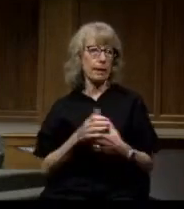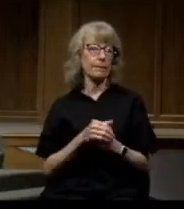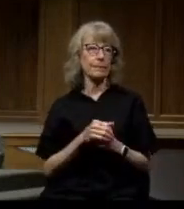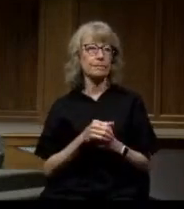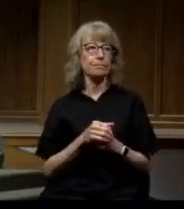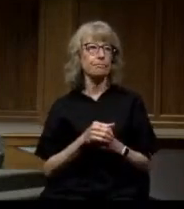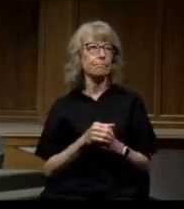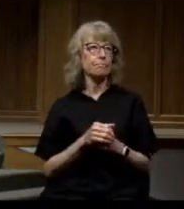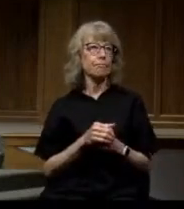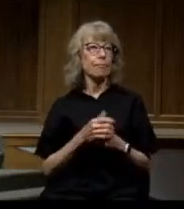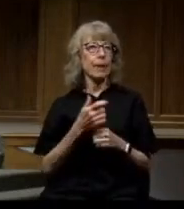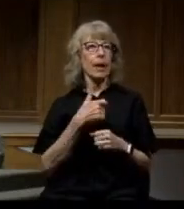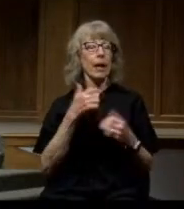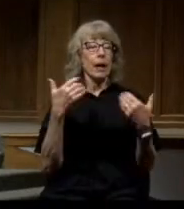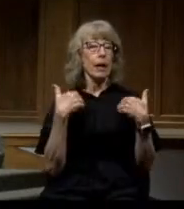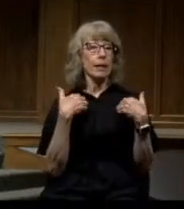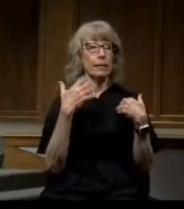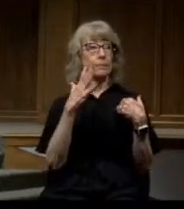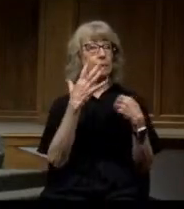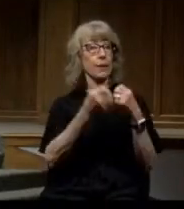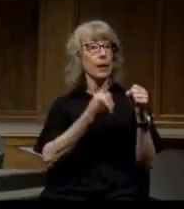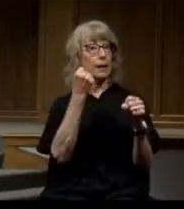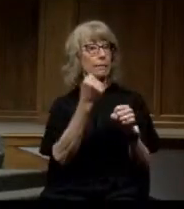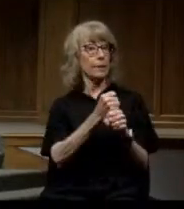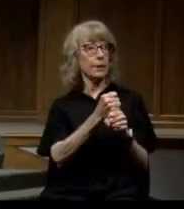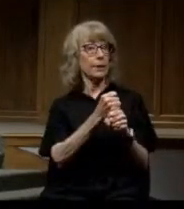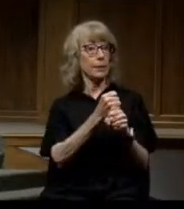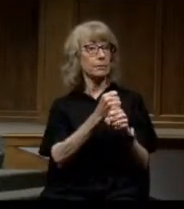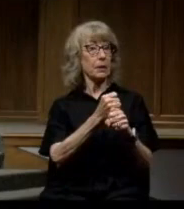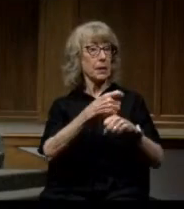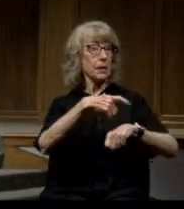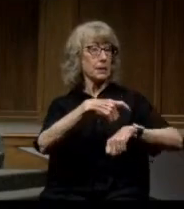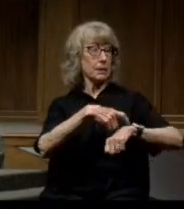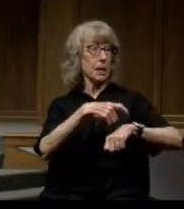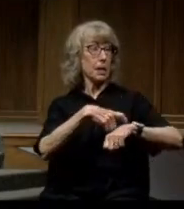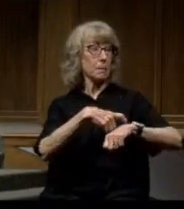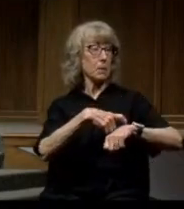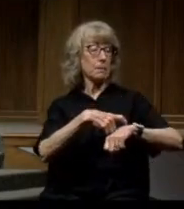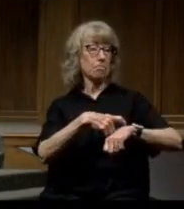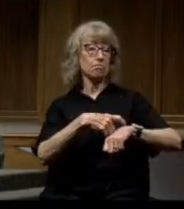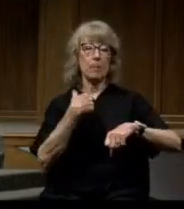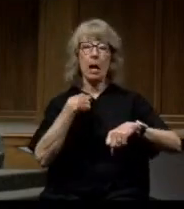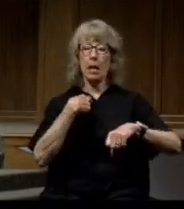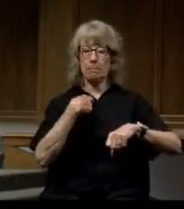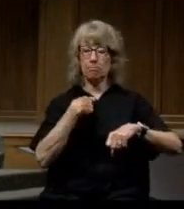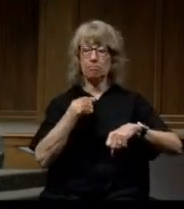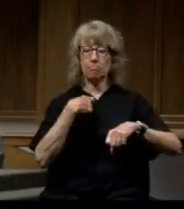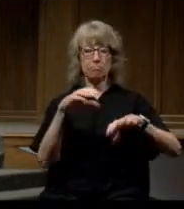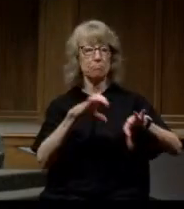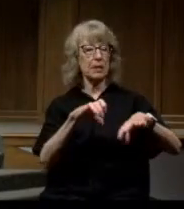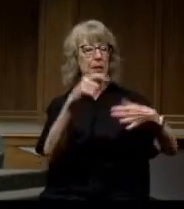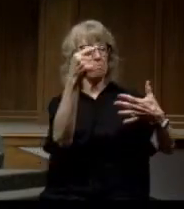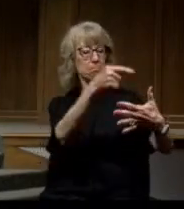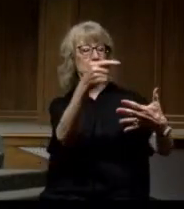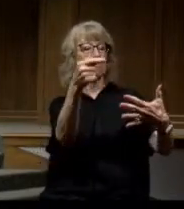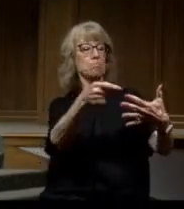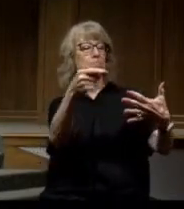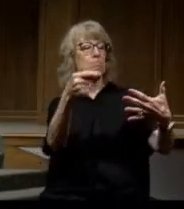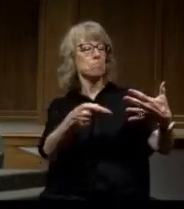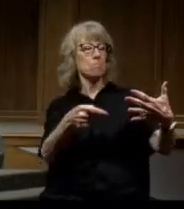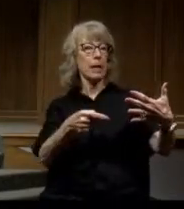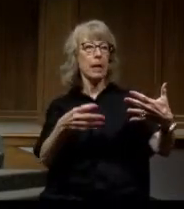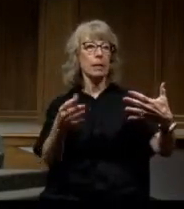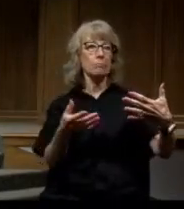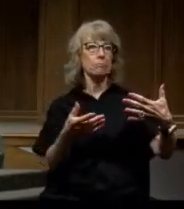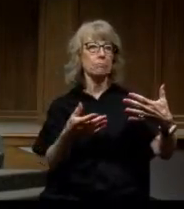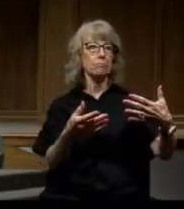five-year period where I checked off a lot of the boxes that our culture says we're supposed to check off in Western society. So I got my bachelor's degree, my